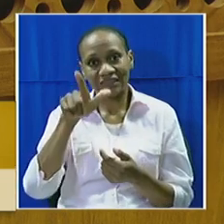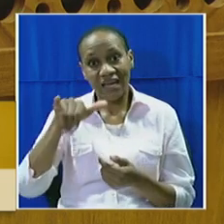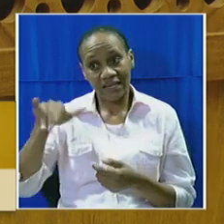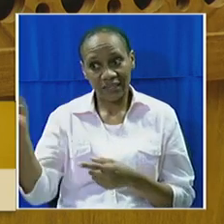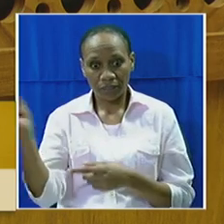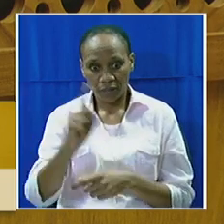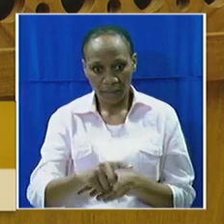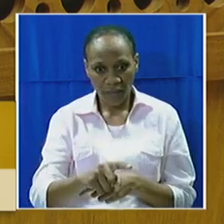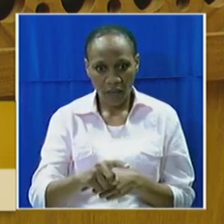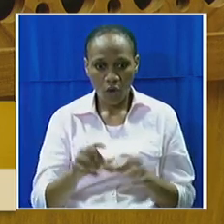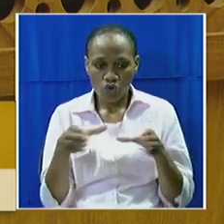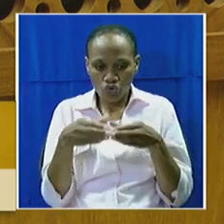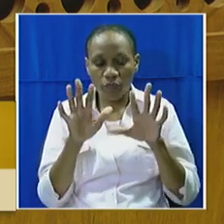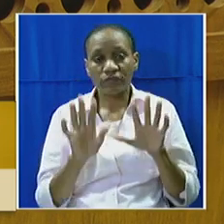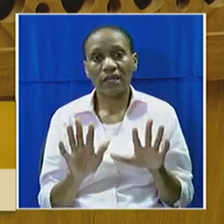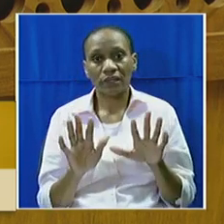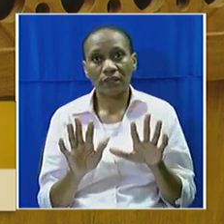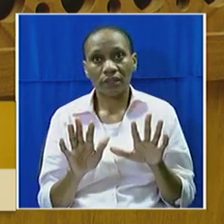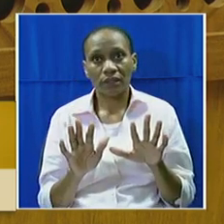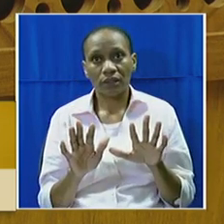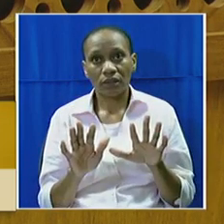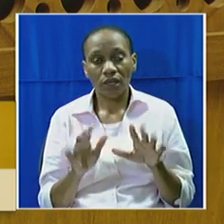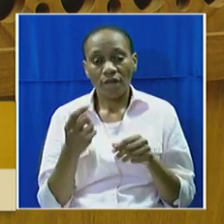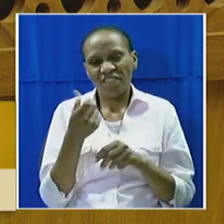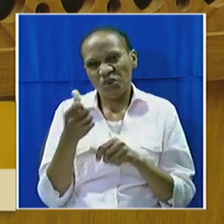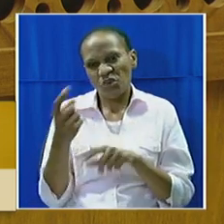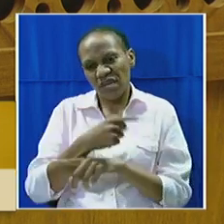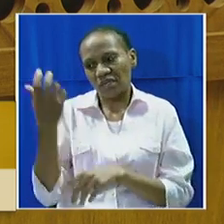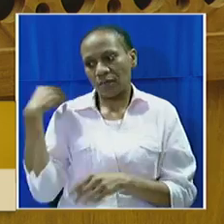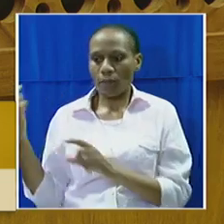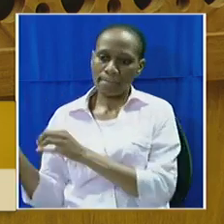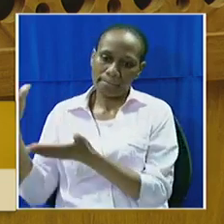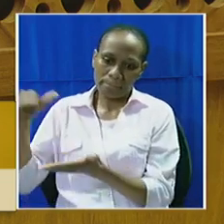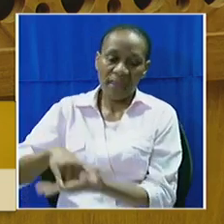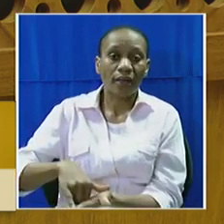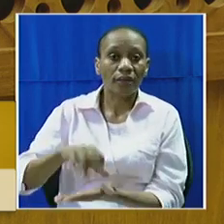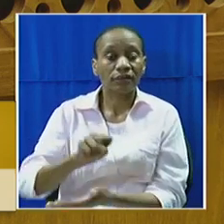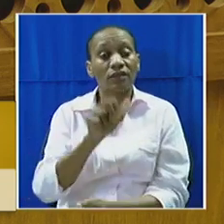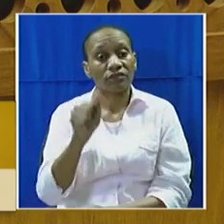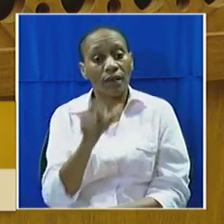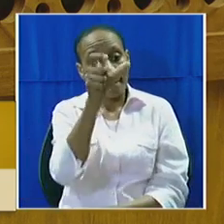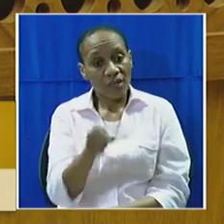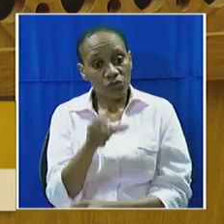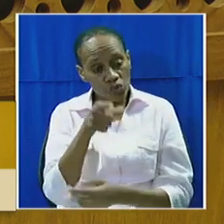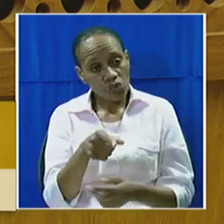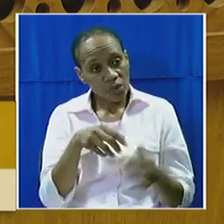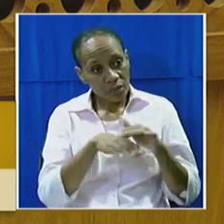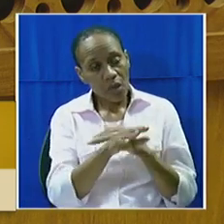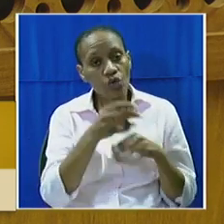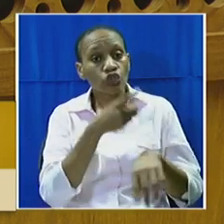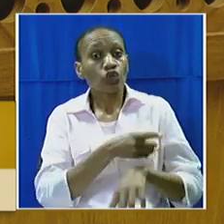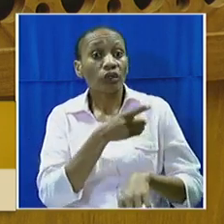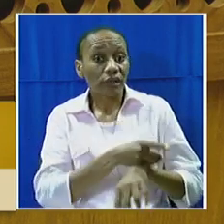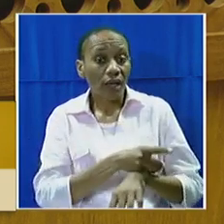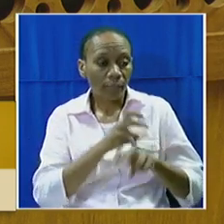group of 10, and so they returned a few days ago. But the patient had consulted a general practitioner who